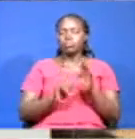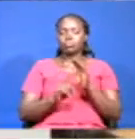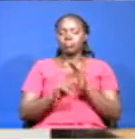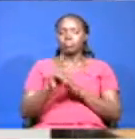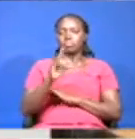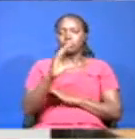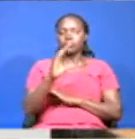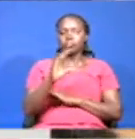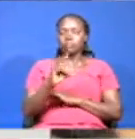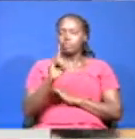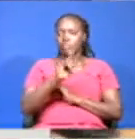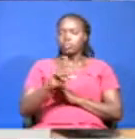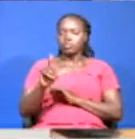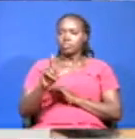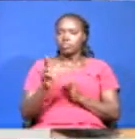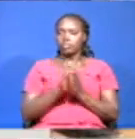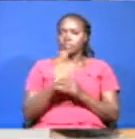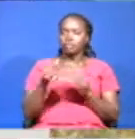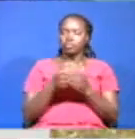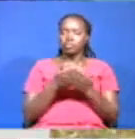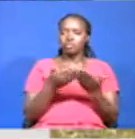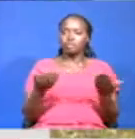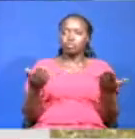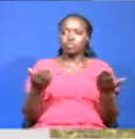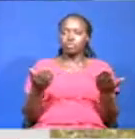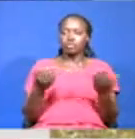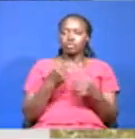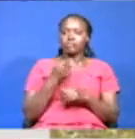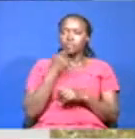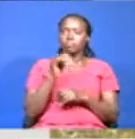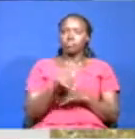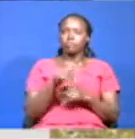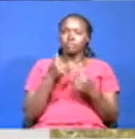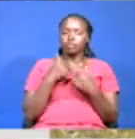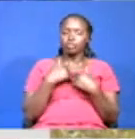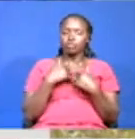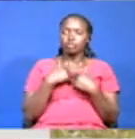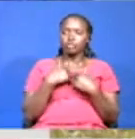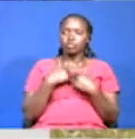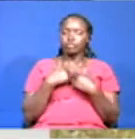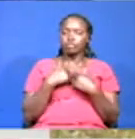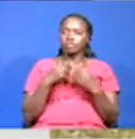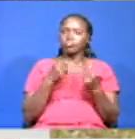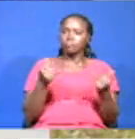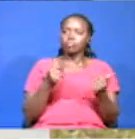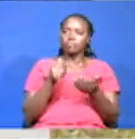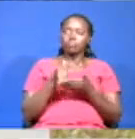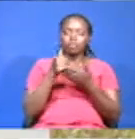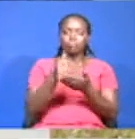na wengineo wote. Tuhakikishe ya kwamba tumepata suluhisho ambayo